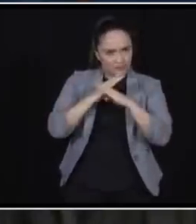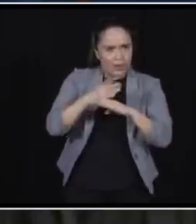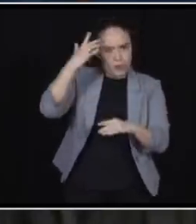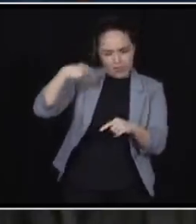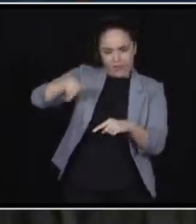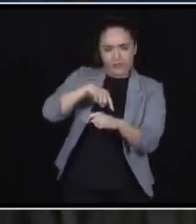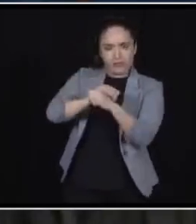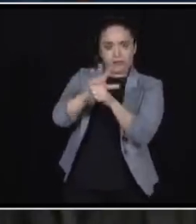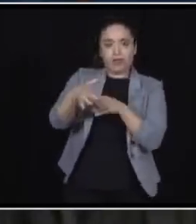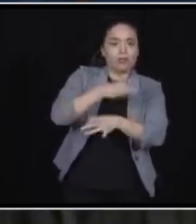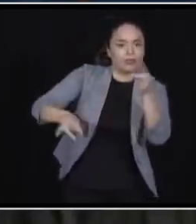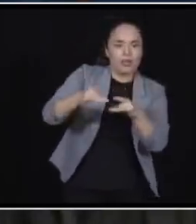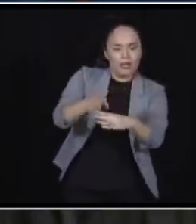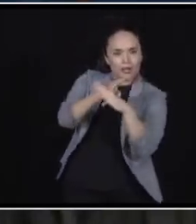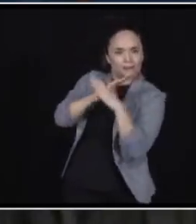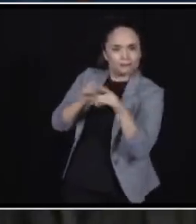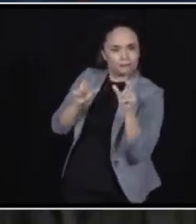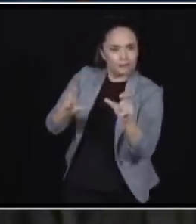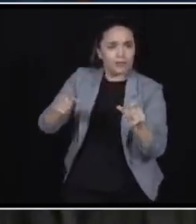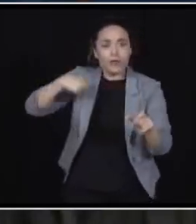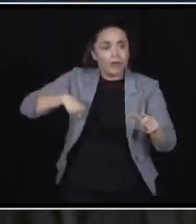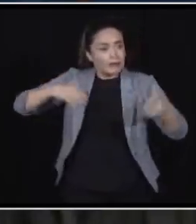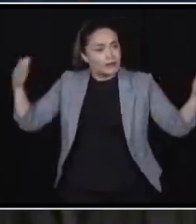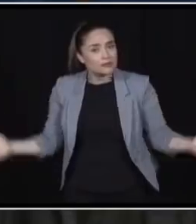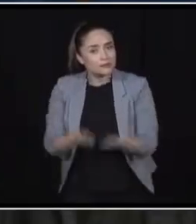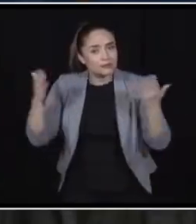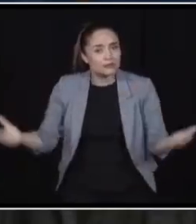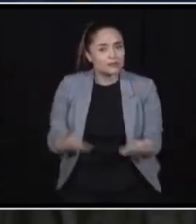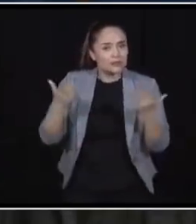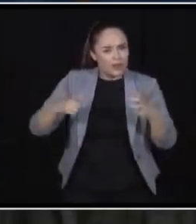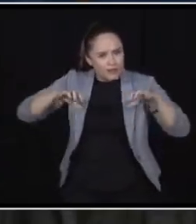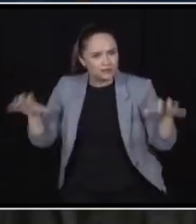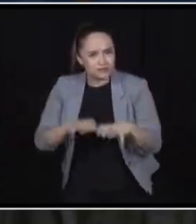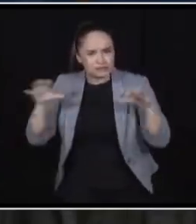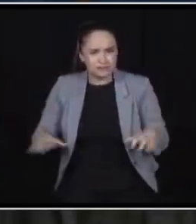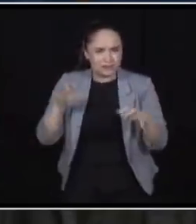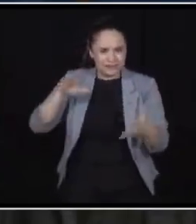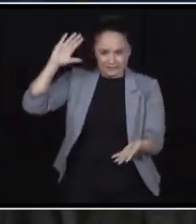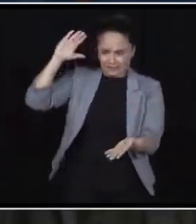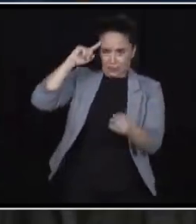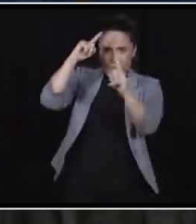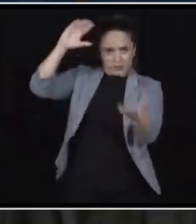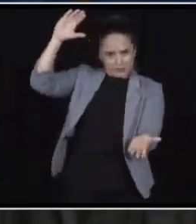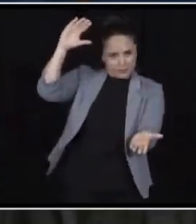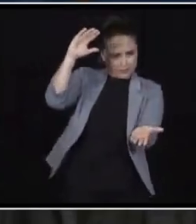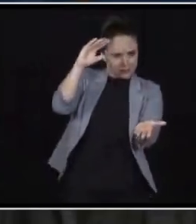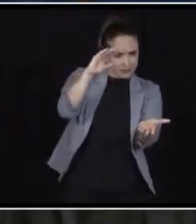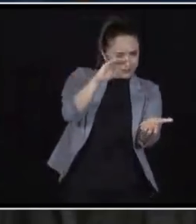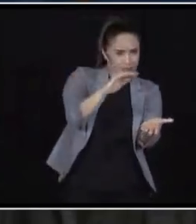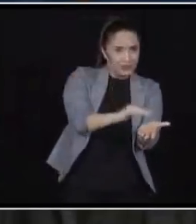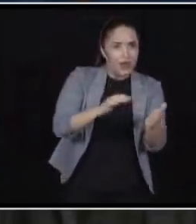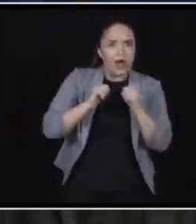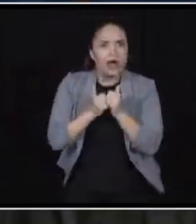we have taken decisive action to get the spread in our communities down with the stay-at-home order announced last